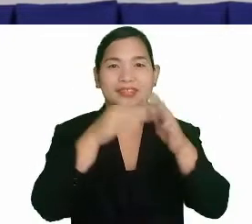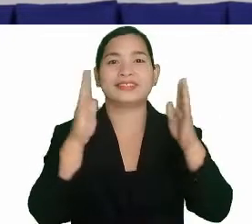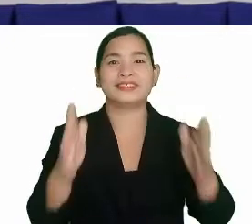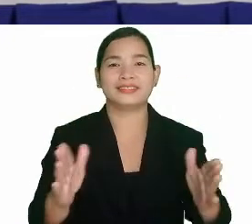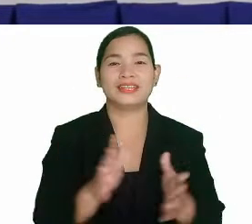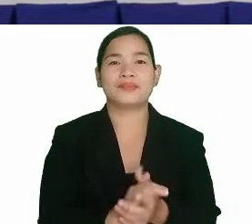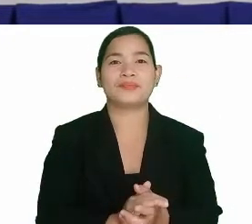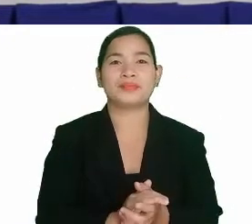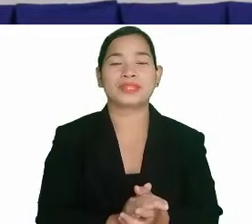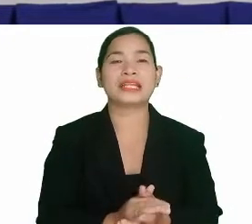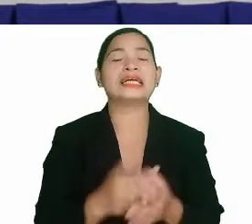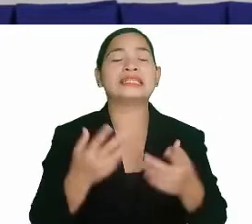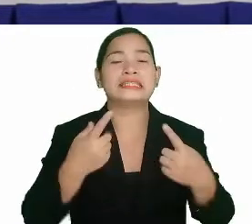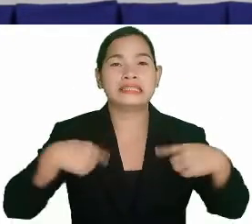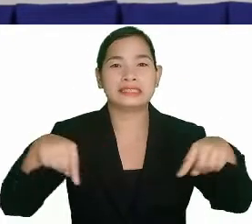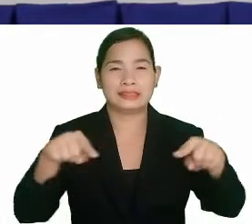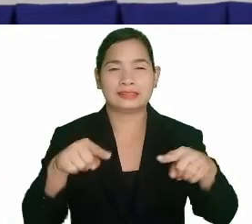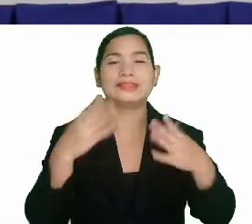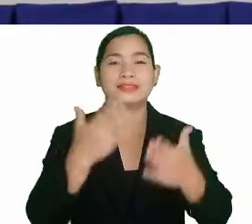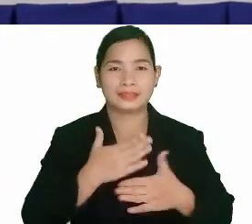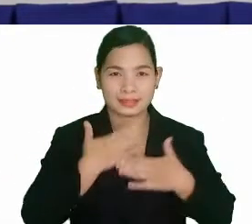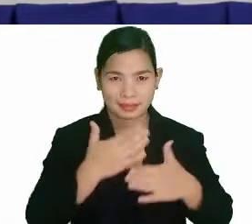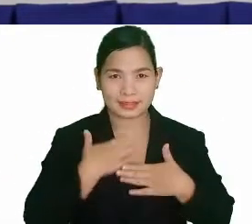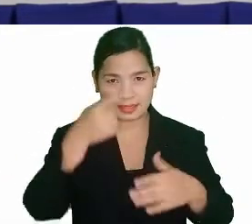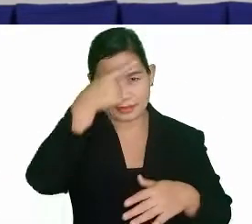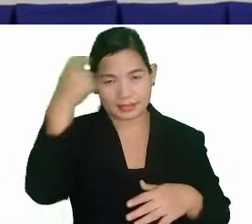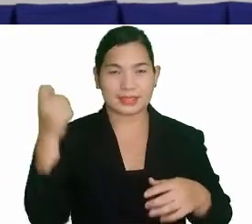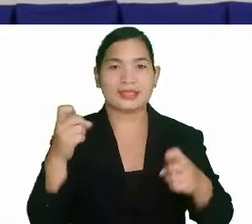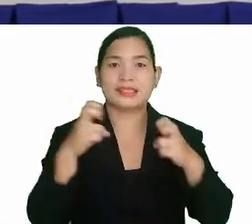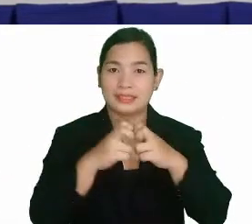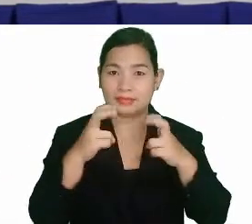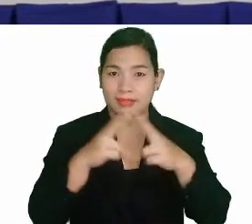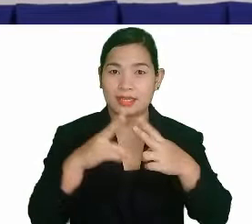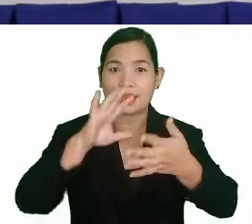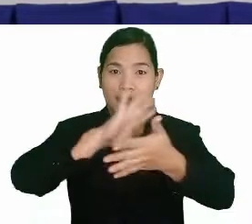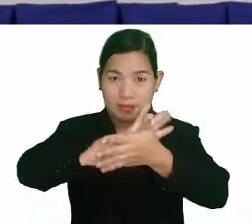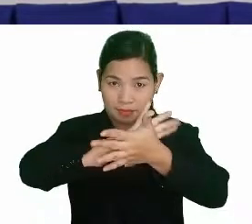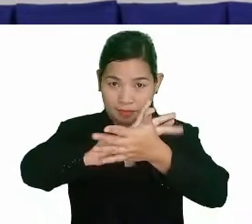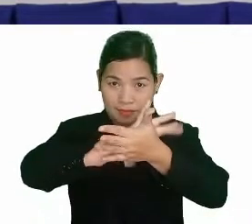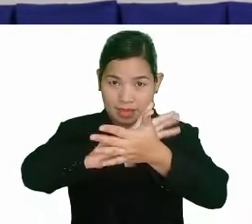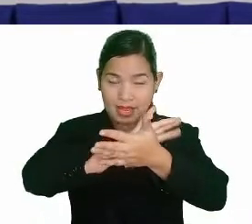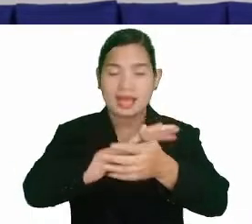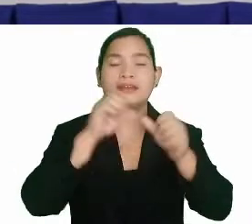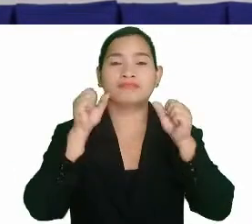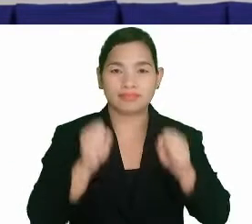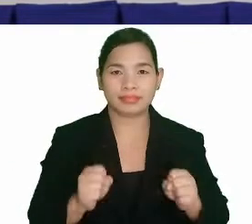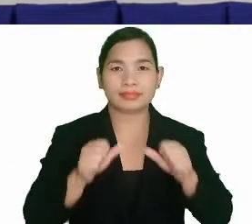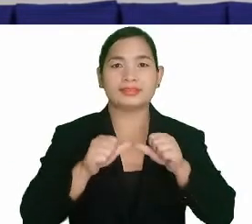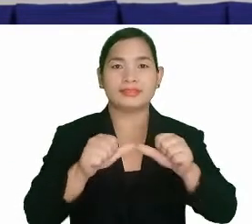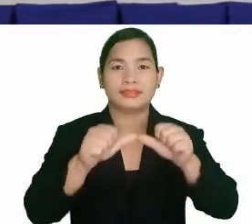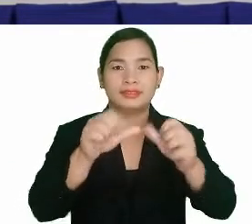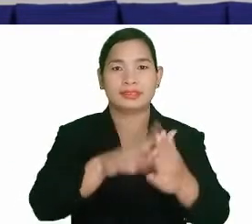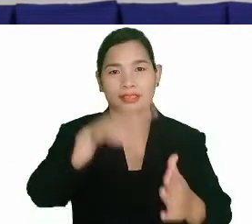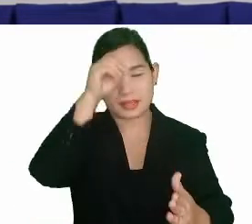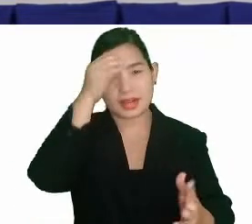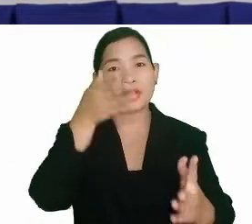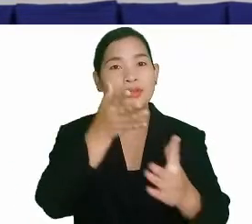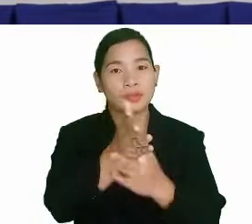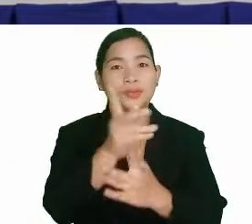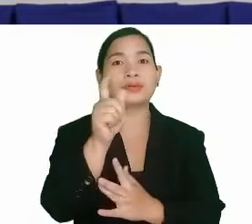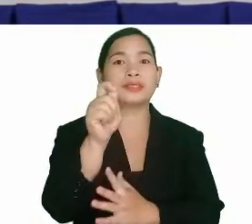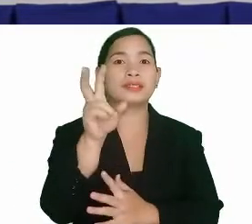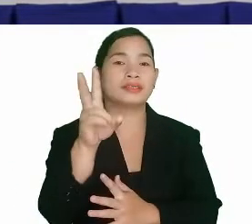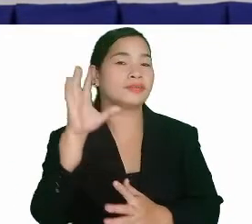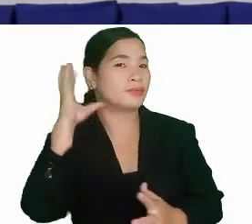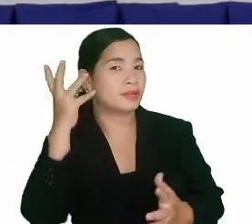students. We are very glad because despite the pandemic, we can continue to learn through our Teleradio